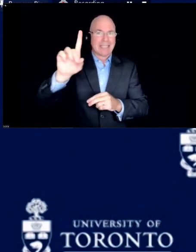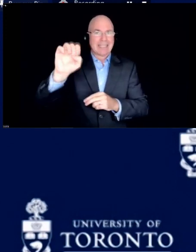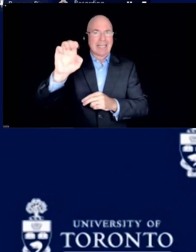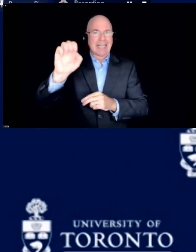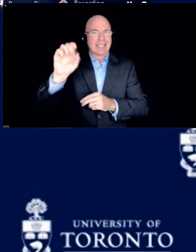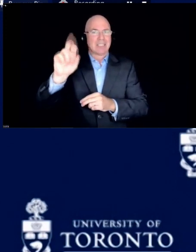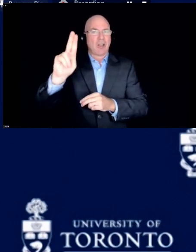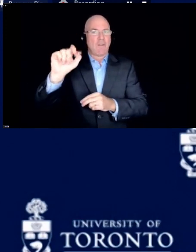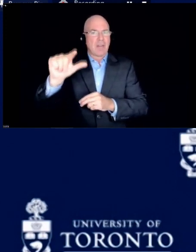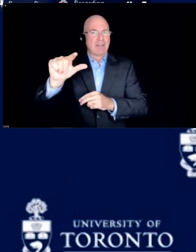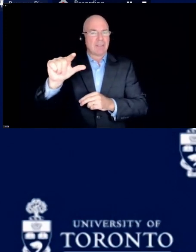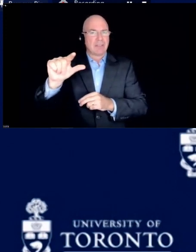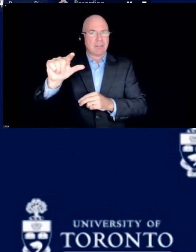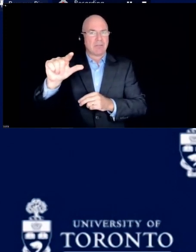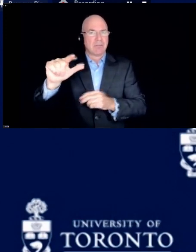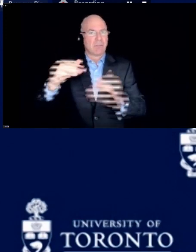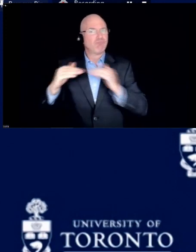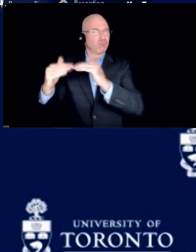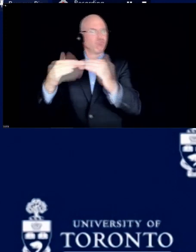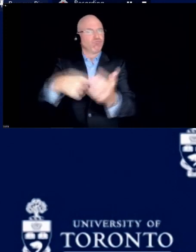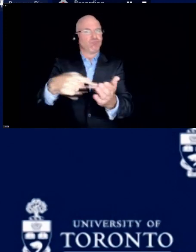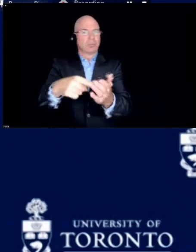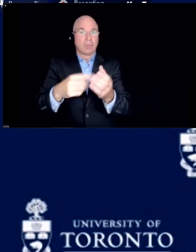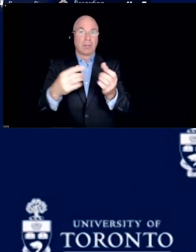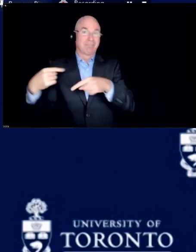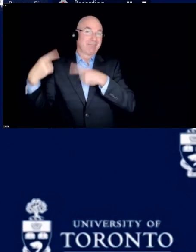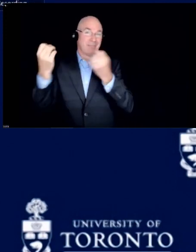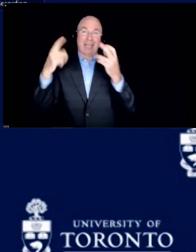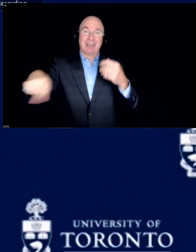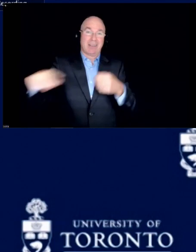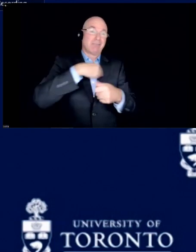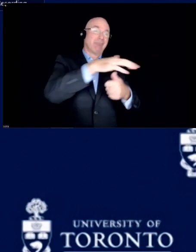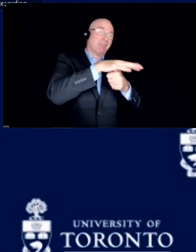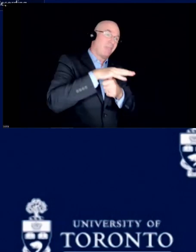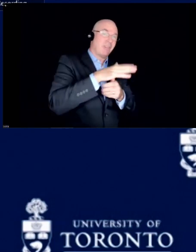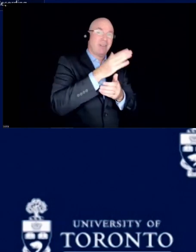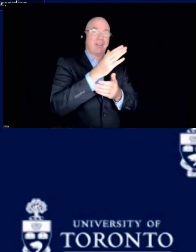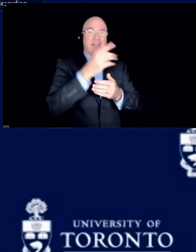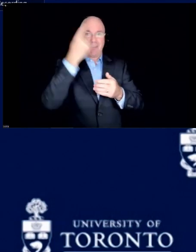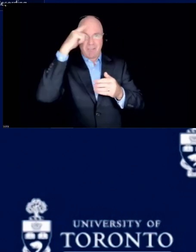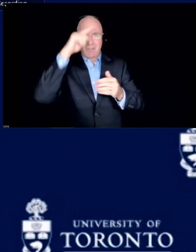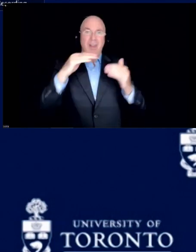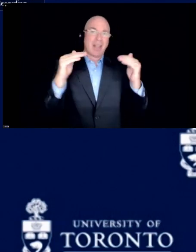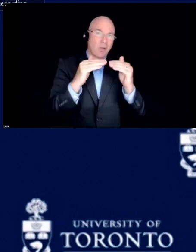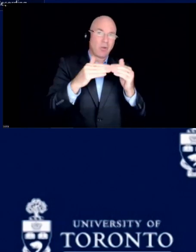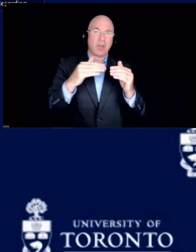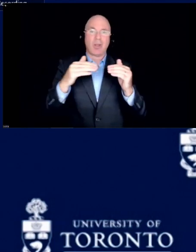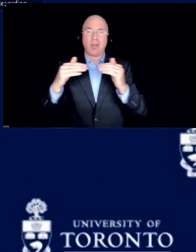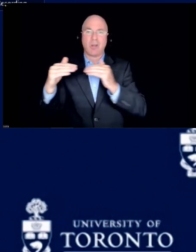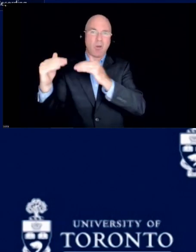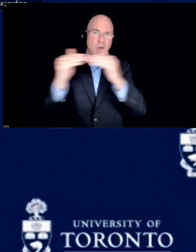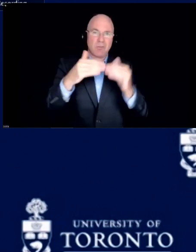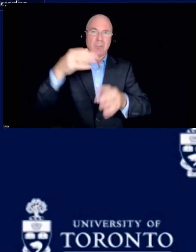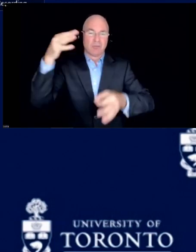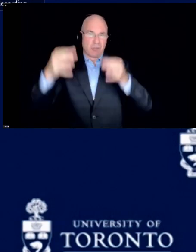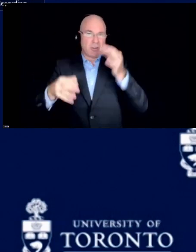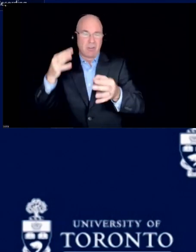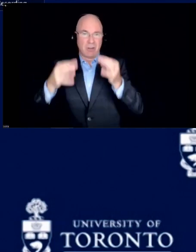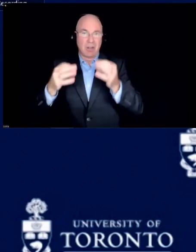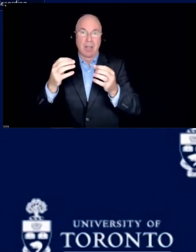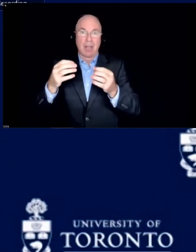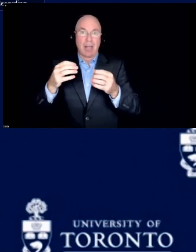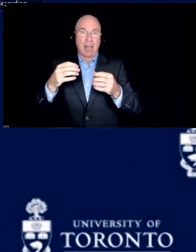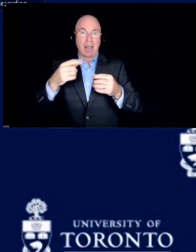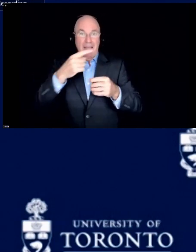struggles, advocacy, and sacrifices by Black peoples for equity, equality, and justice, which have resulted in the many rights